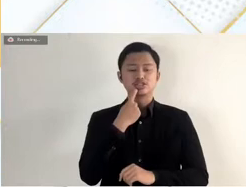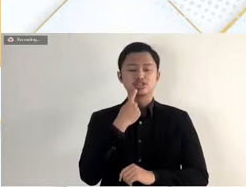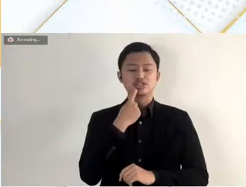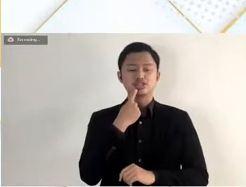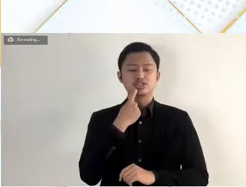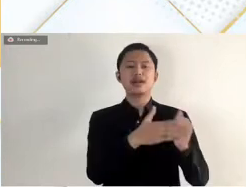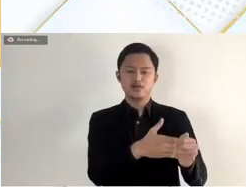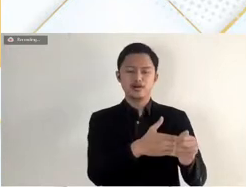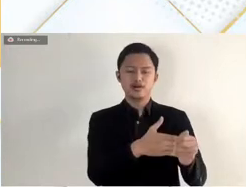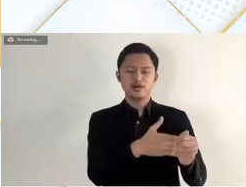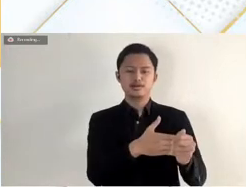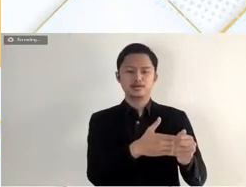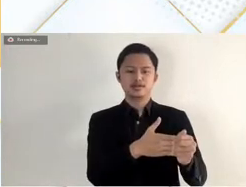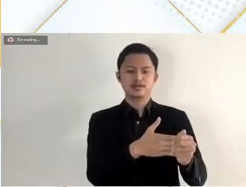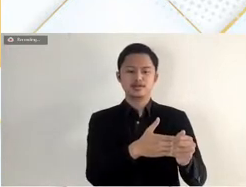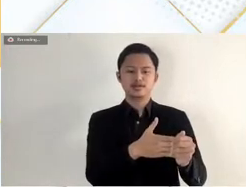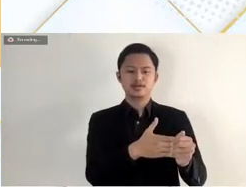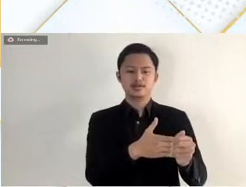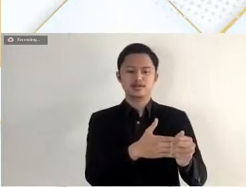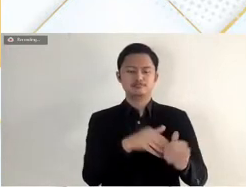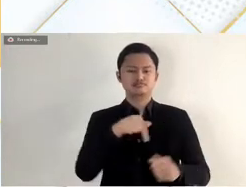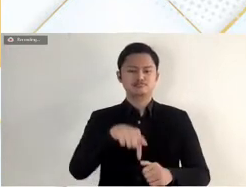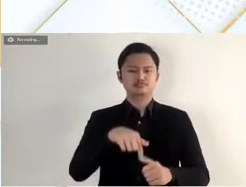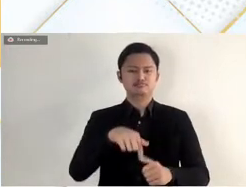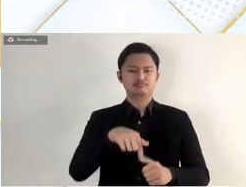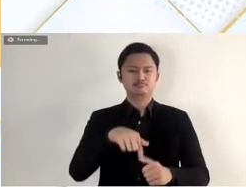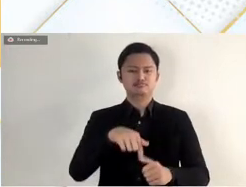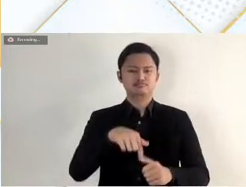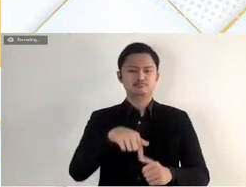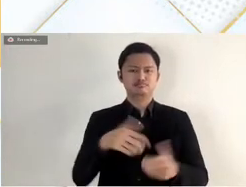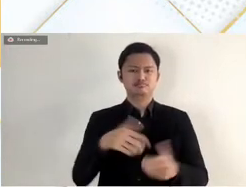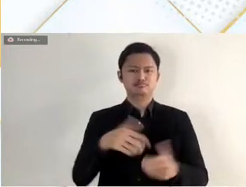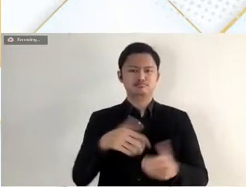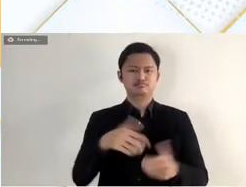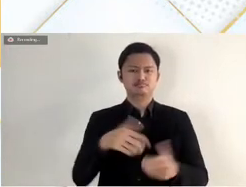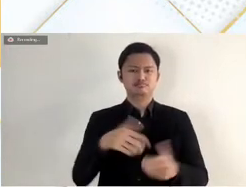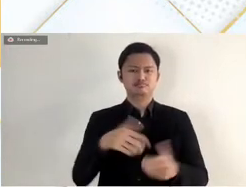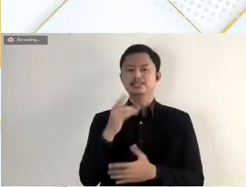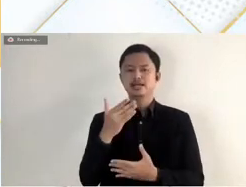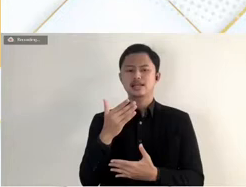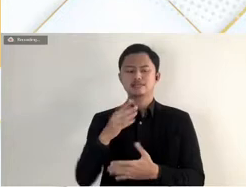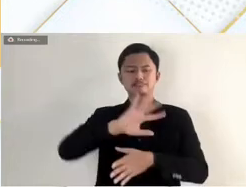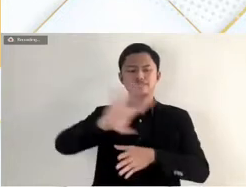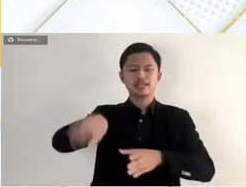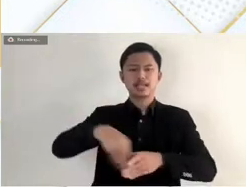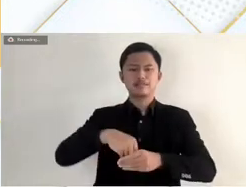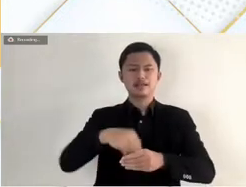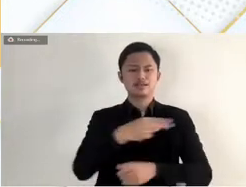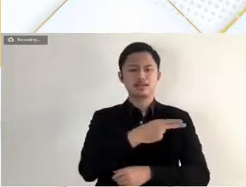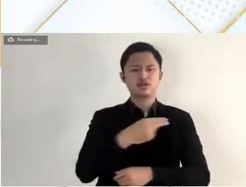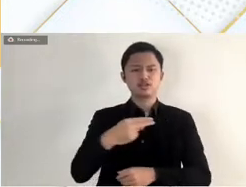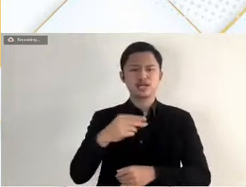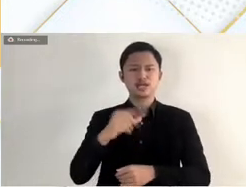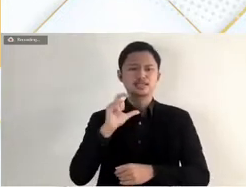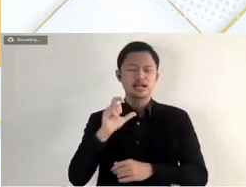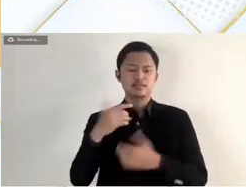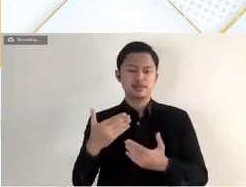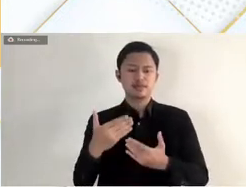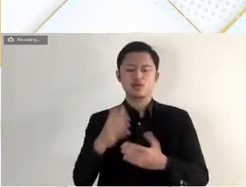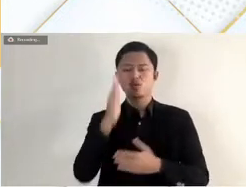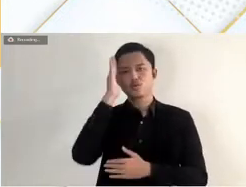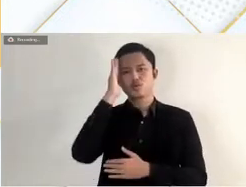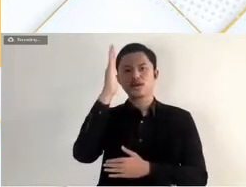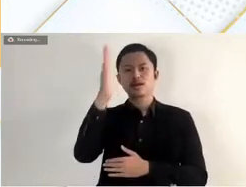terms of where we are and how we can be able to effectively participate with Indonesia going forward from